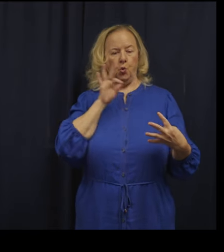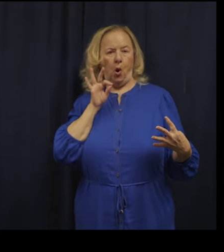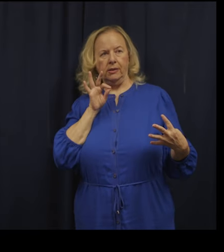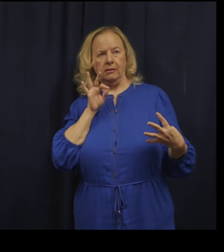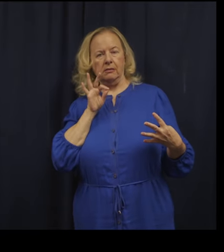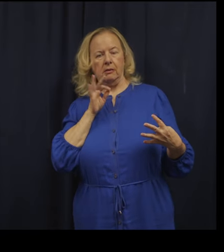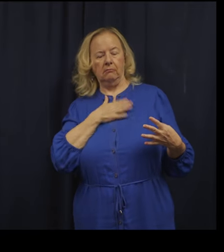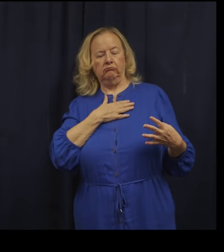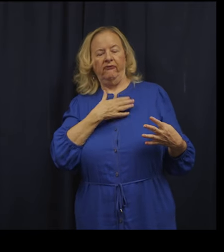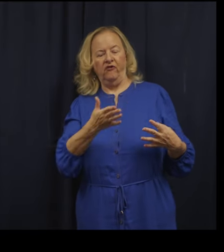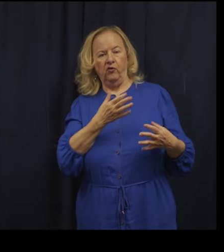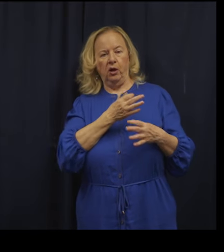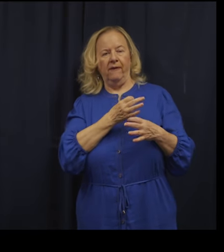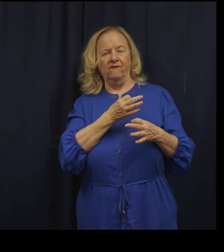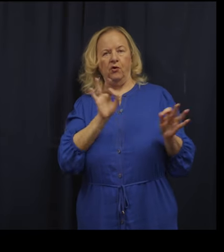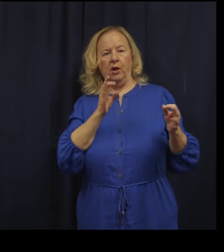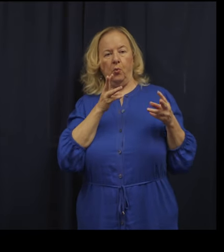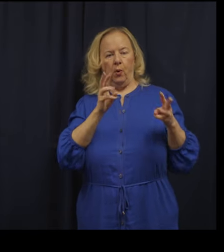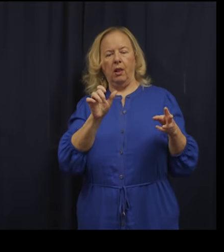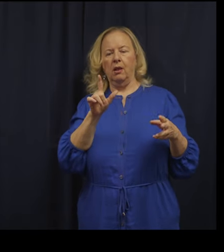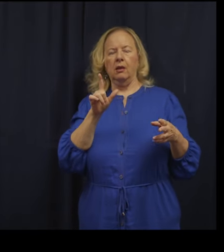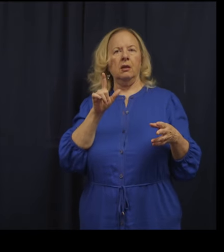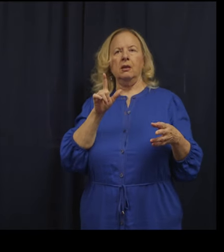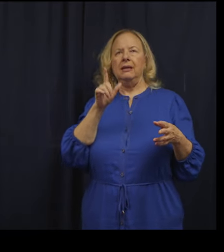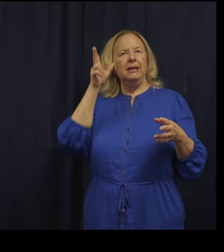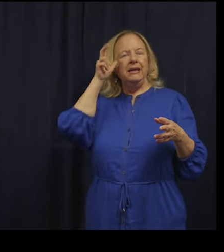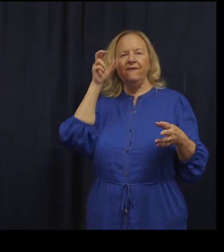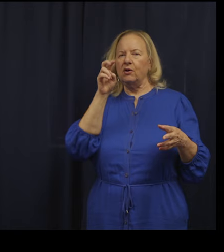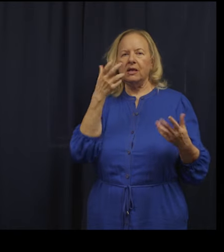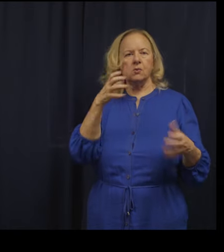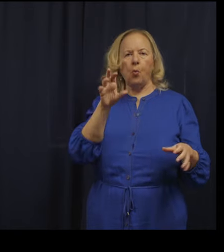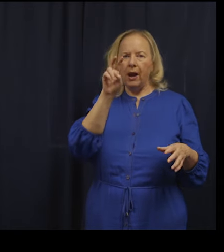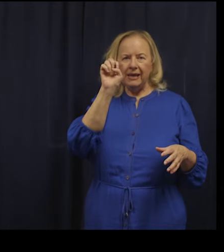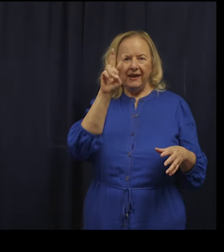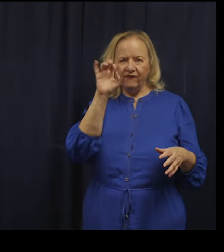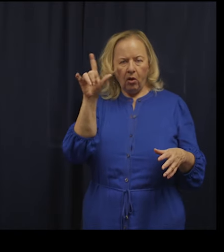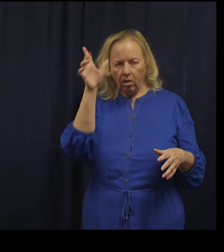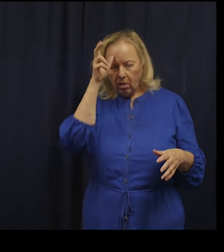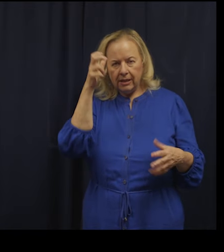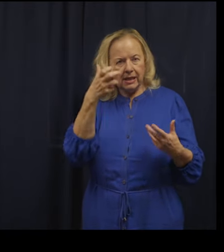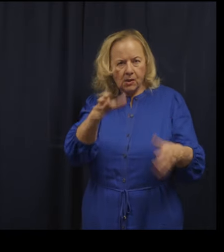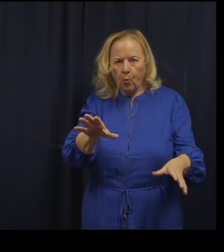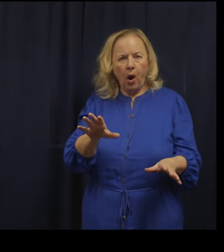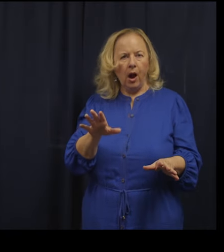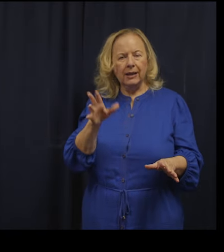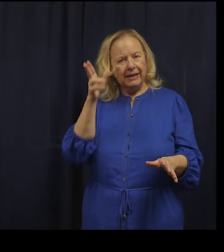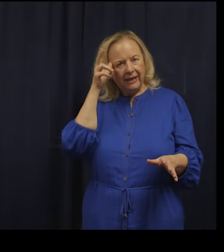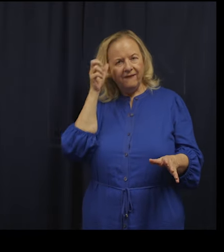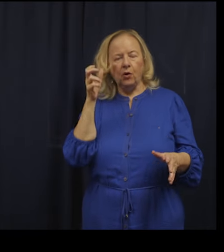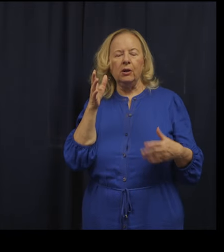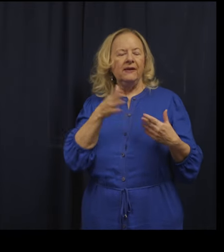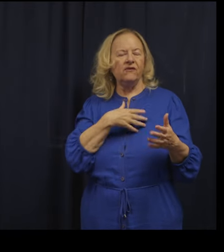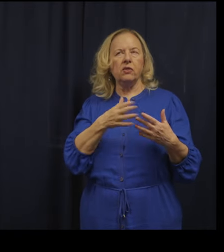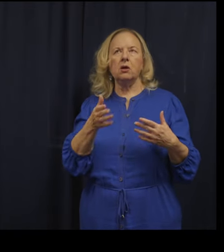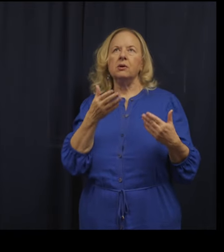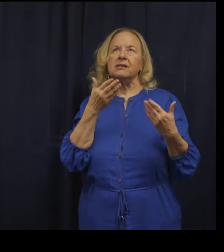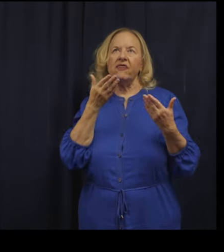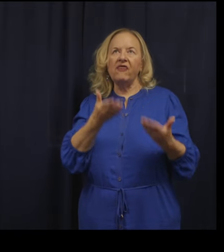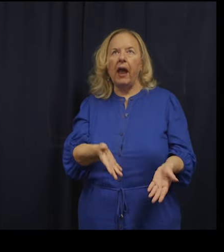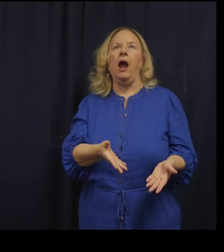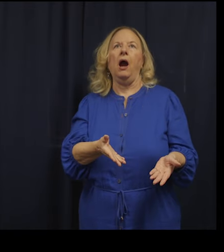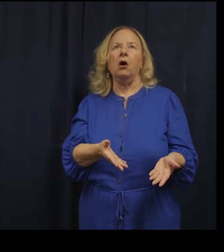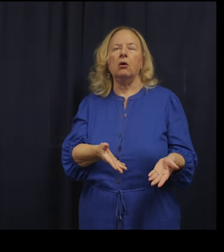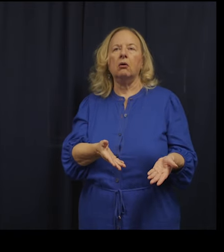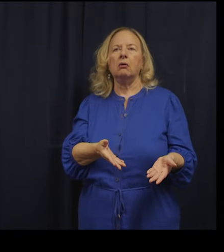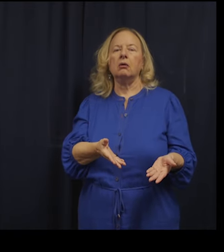Evil is not the object or goal of God's will. God does not desire evil, even though its